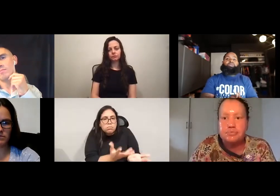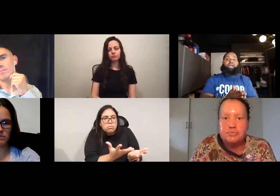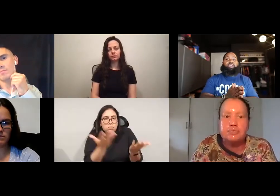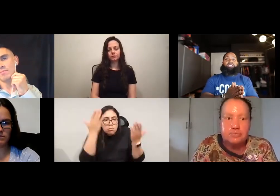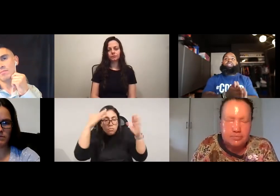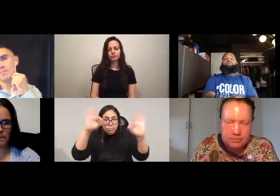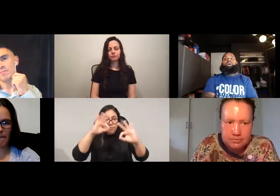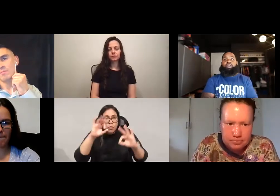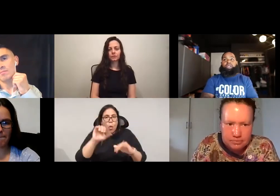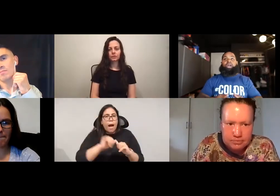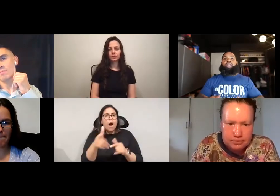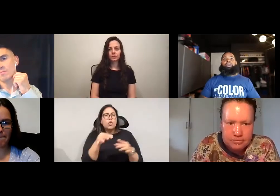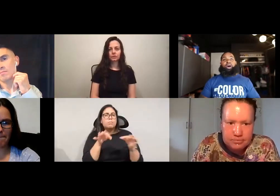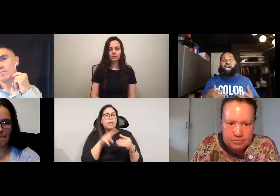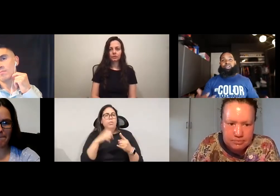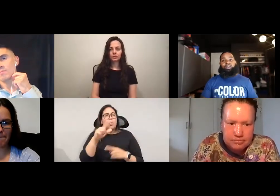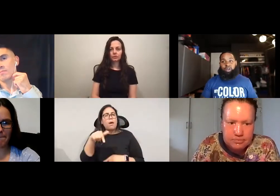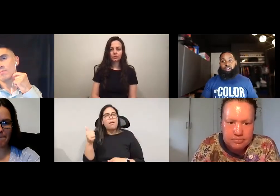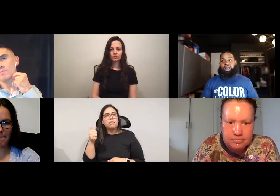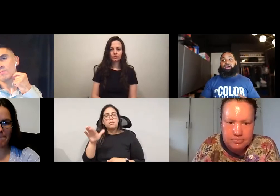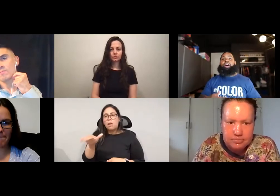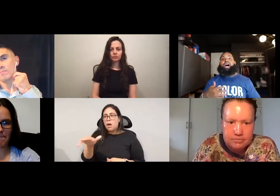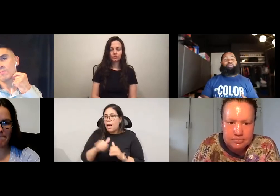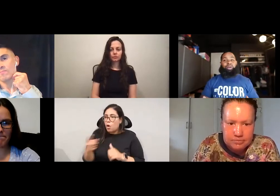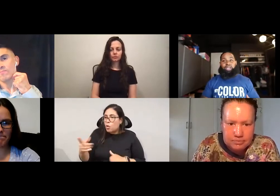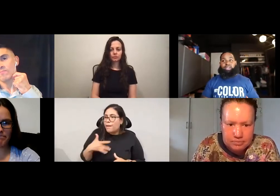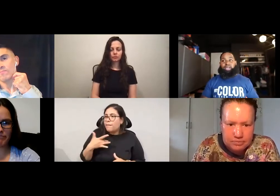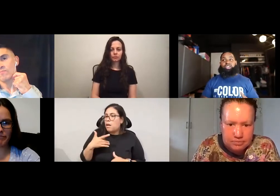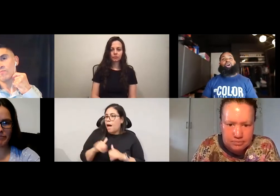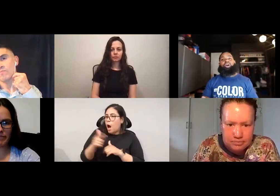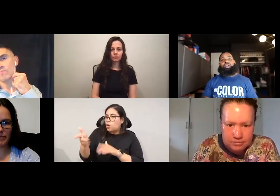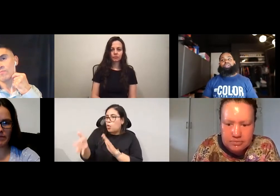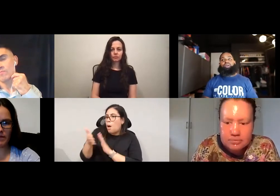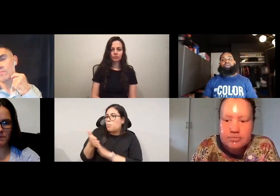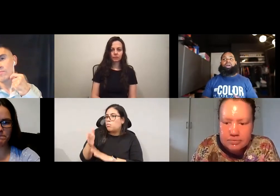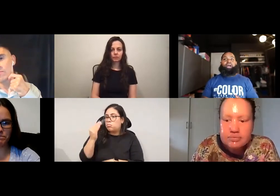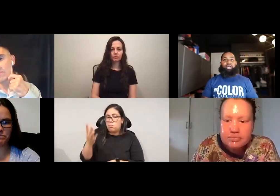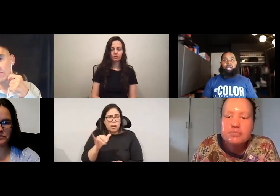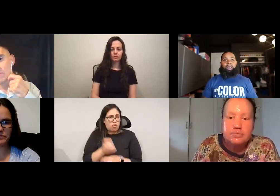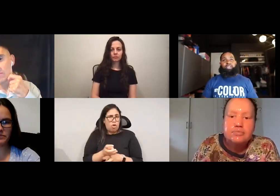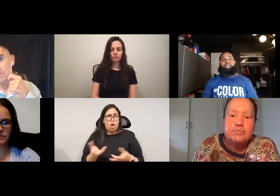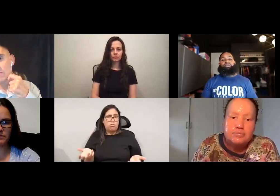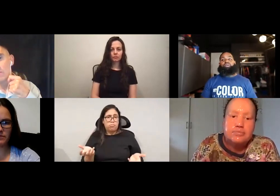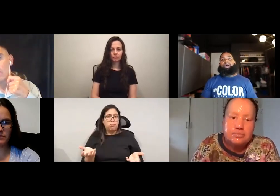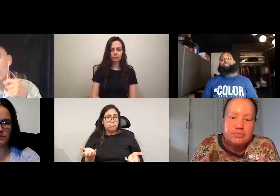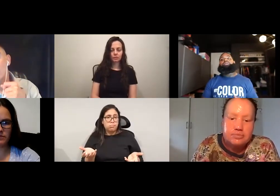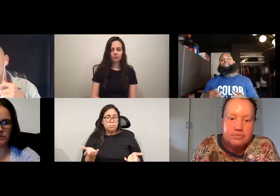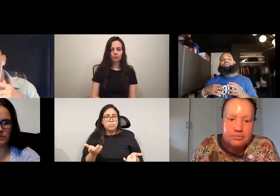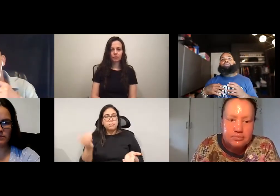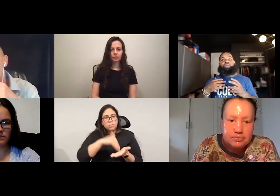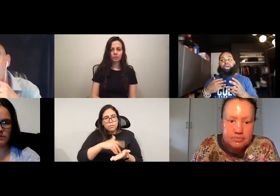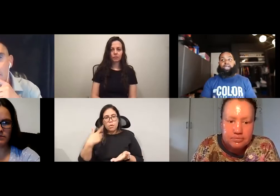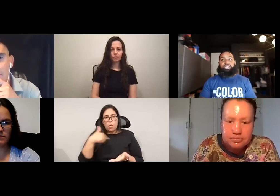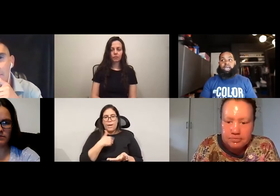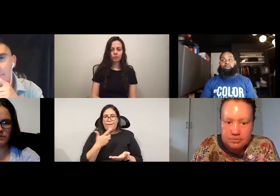trying to explain to someone else, how they're feeling, how they're operating? It's hard. So again, it just comes with us being